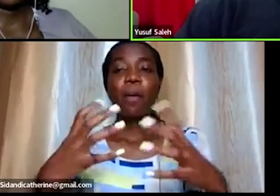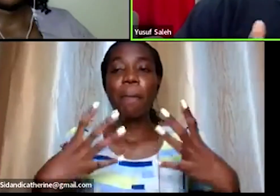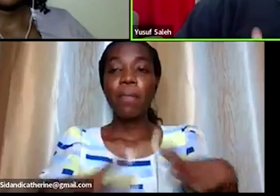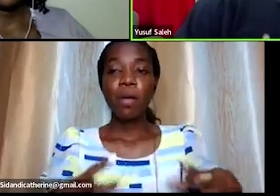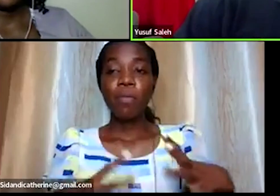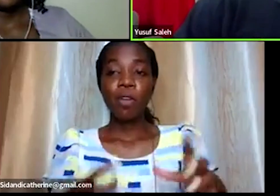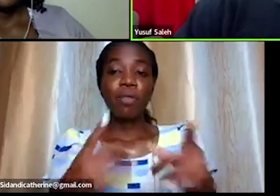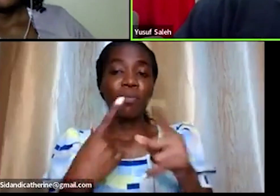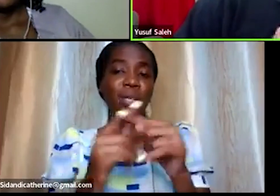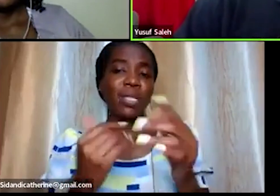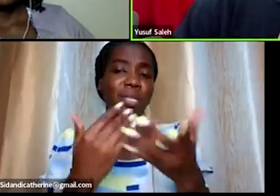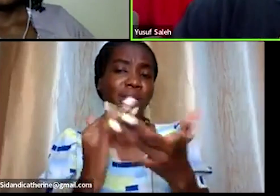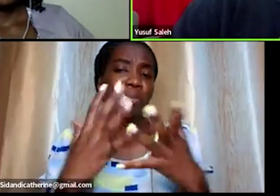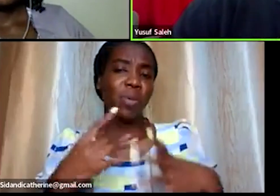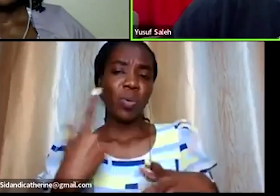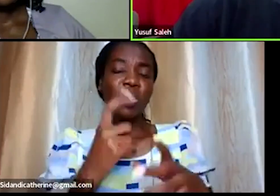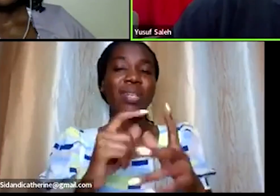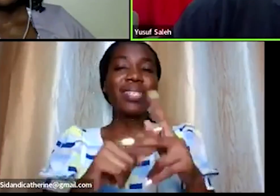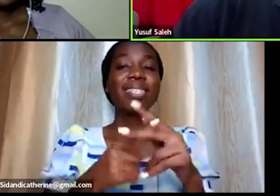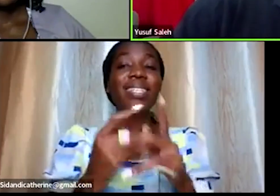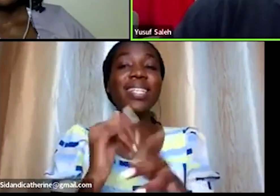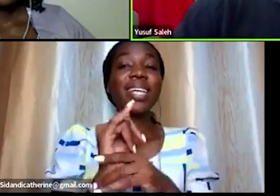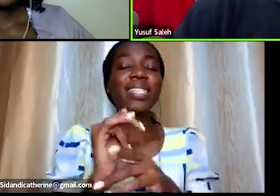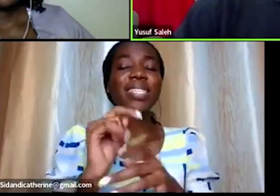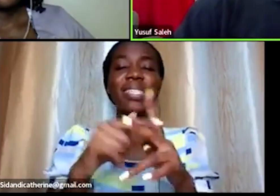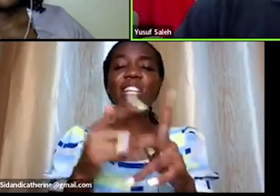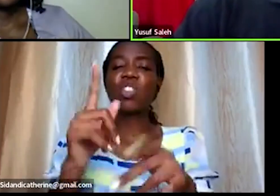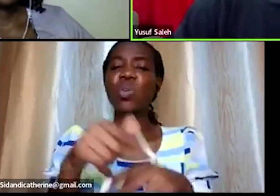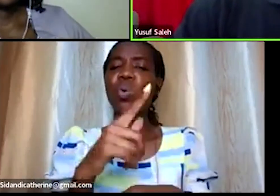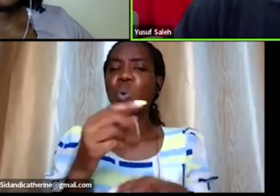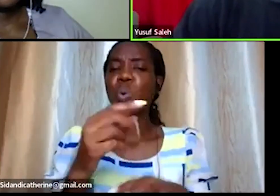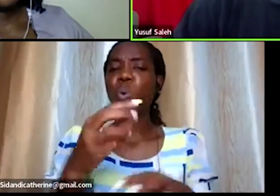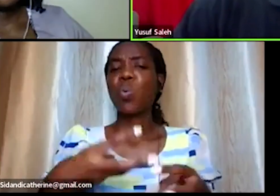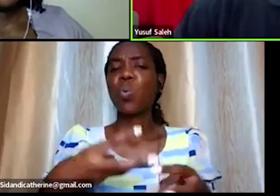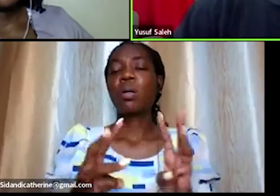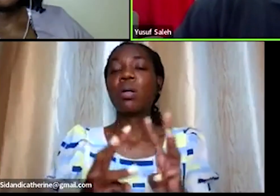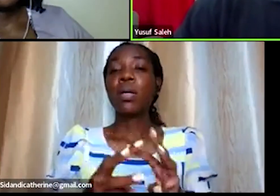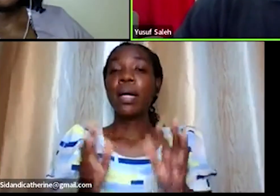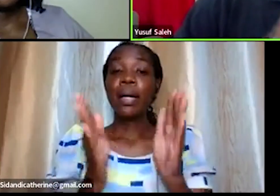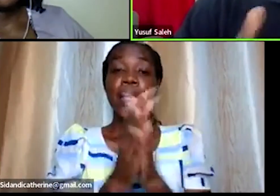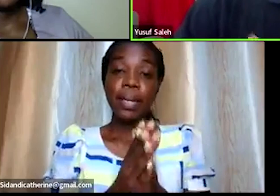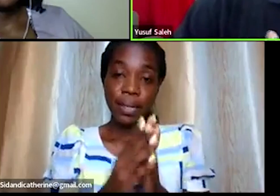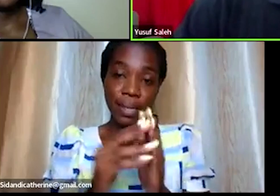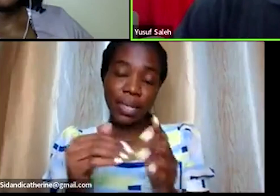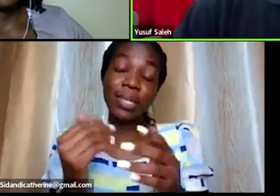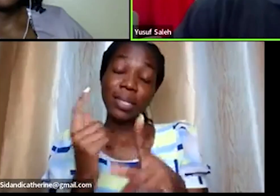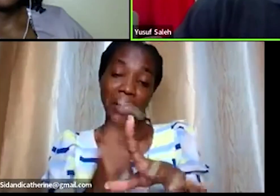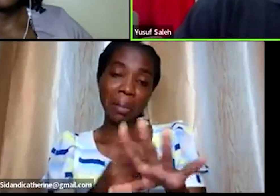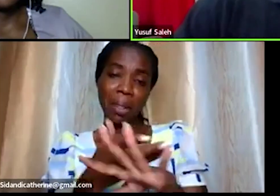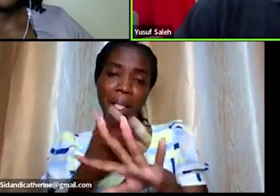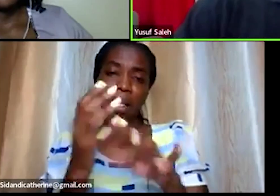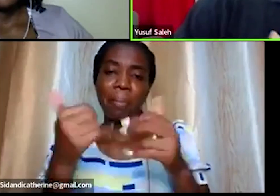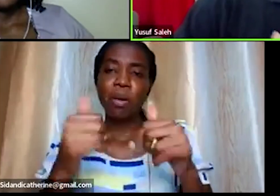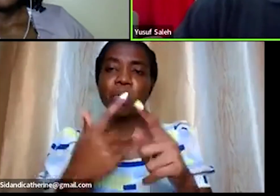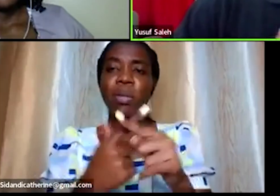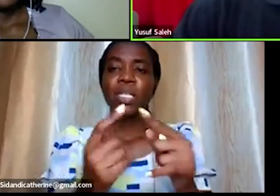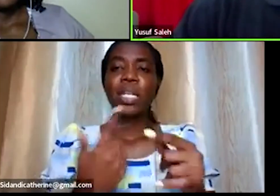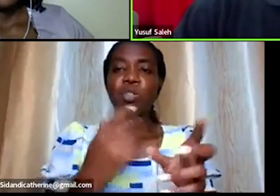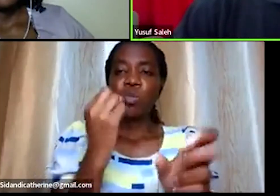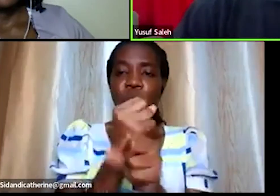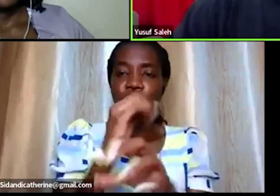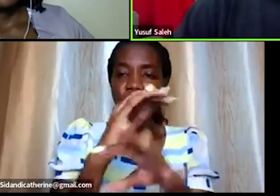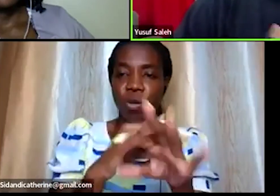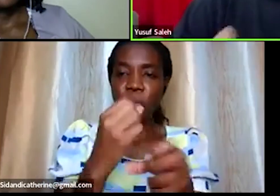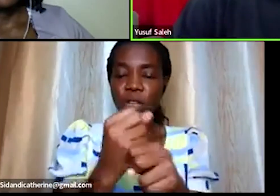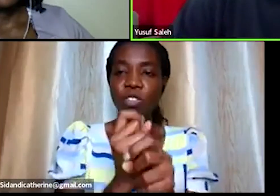of the people who started it, started in a wrong foot. So all is not gone. We are still working towards ensuring that HR